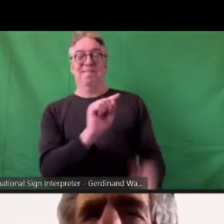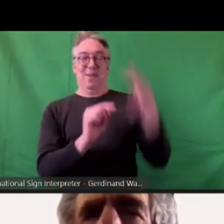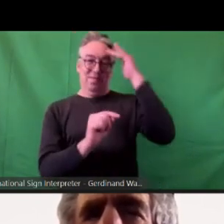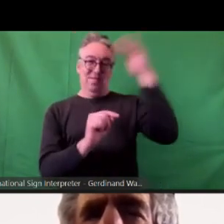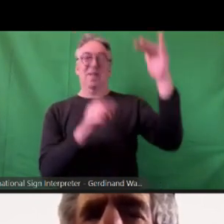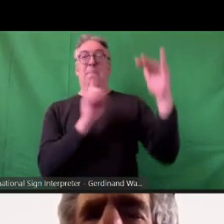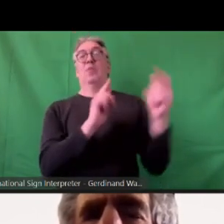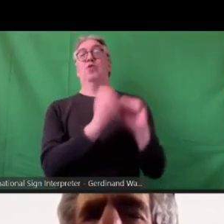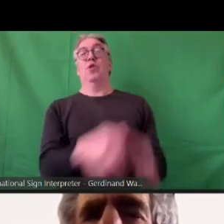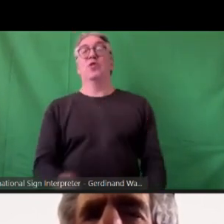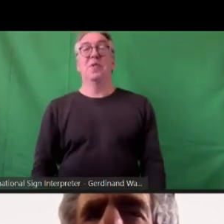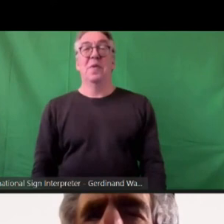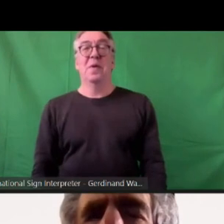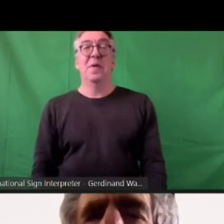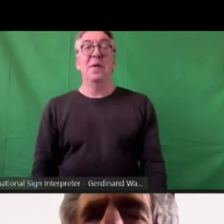hands-on